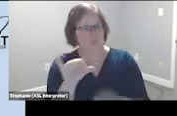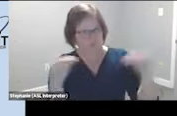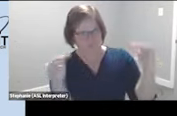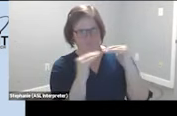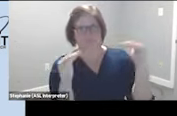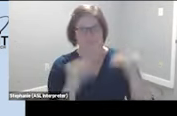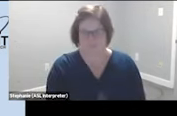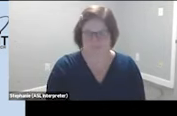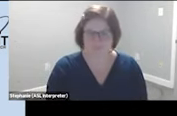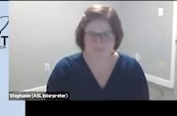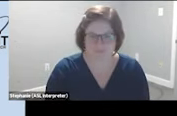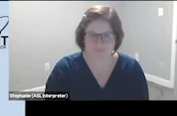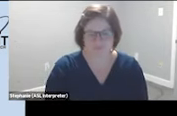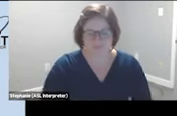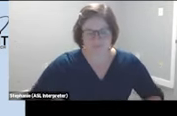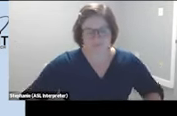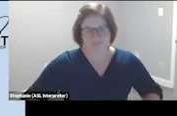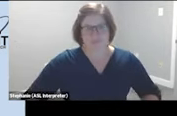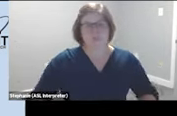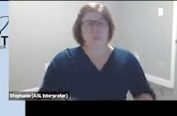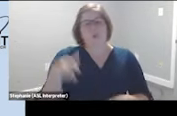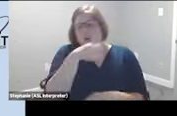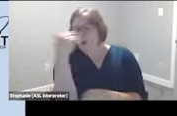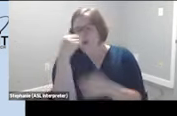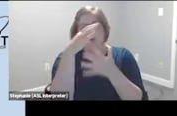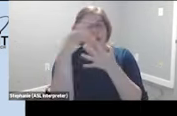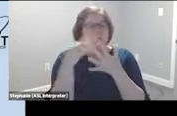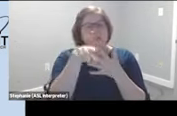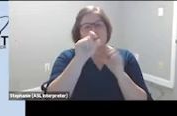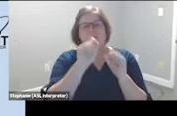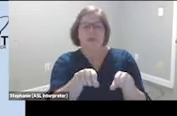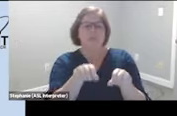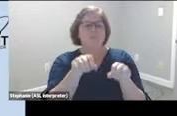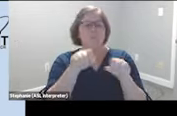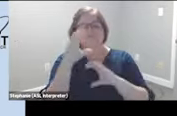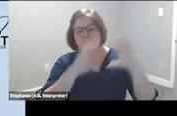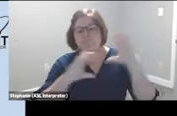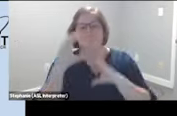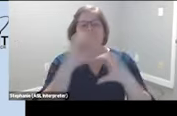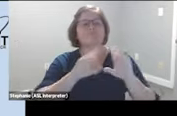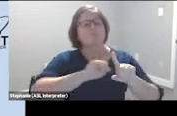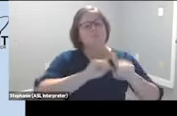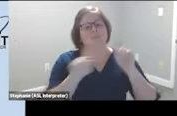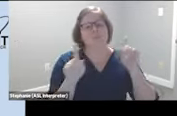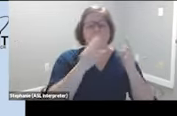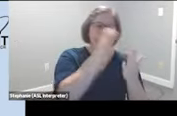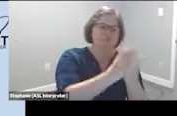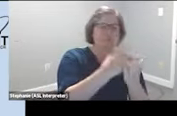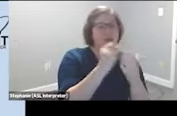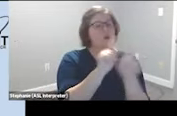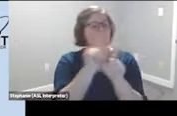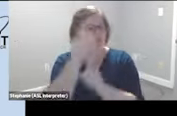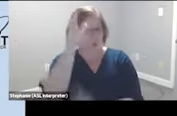one can explore various images and pictures in real time, but one can also explore concepts. So this here